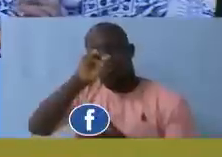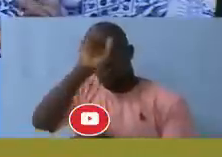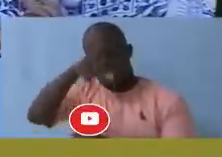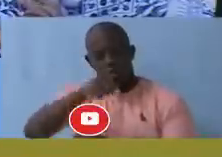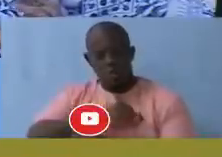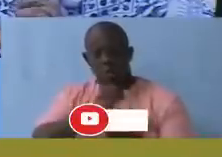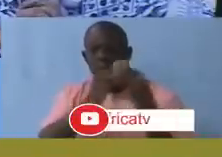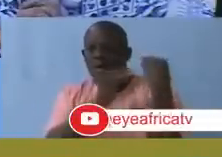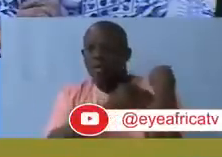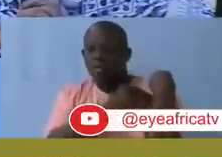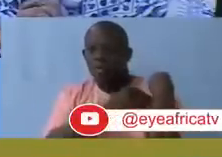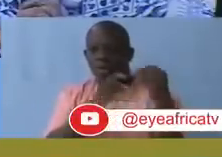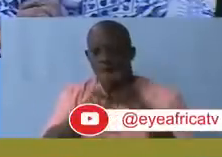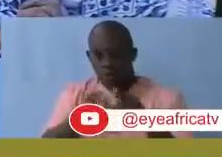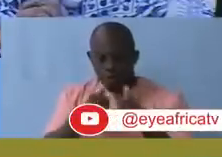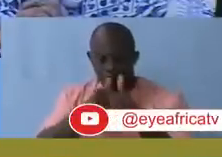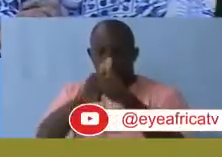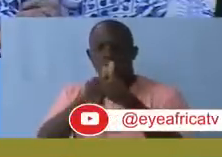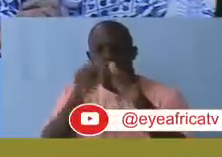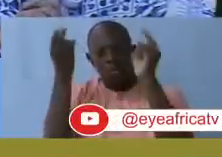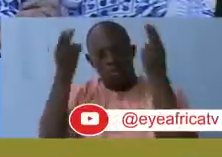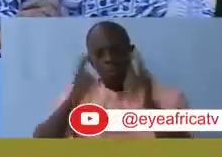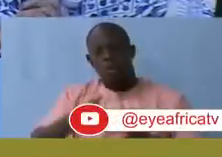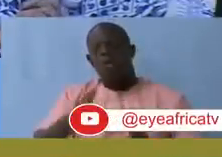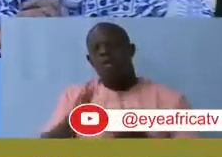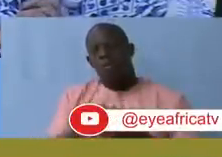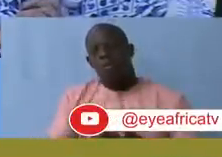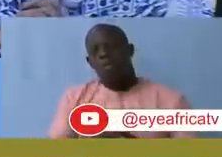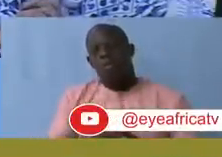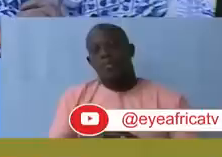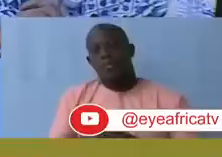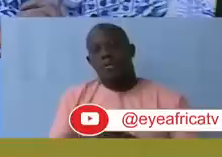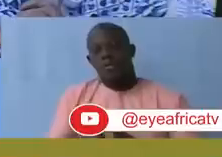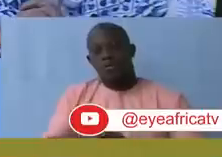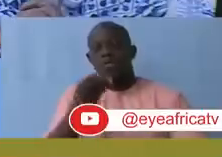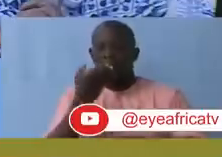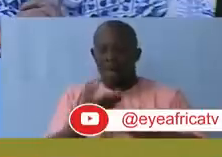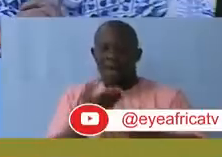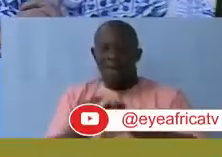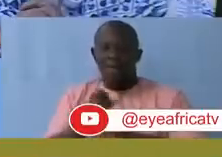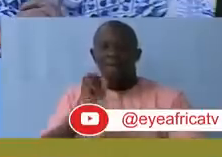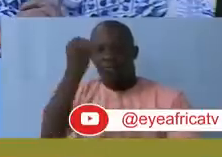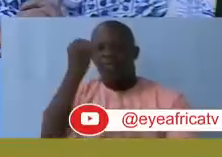duties according to the law? So it will be hard.